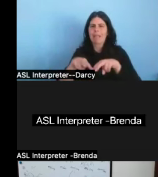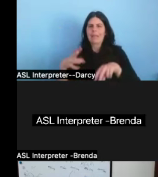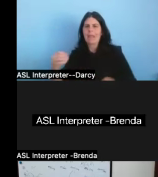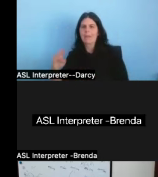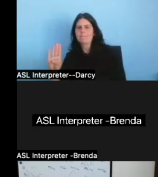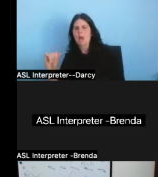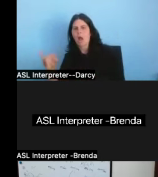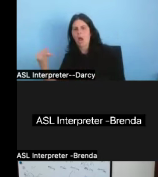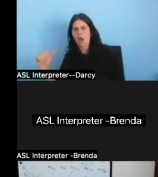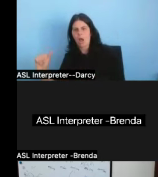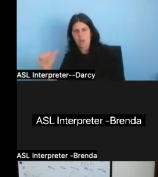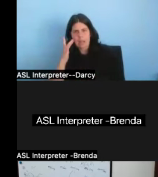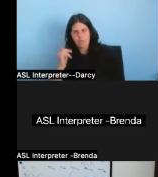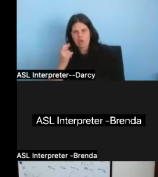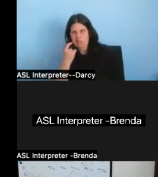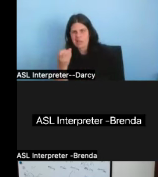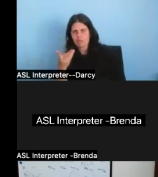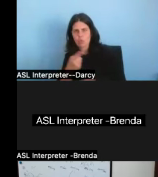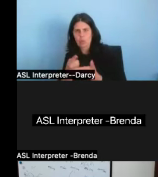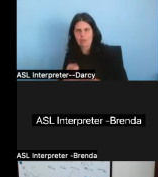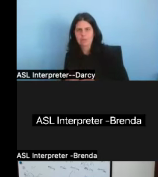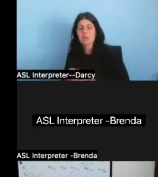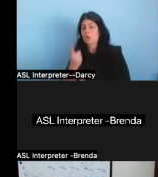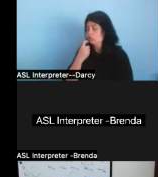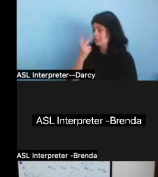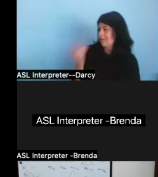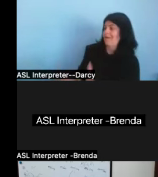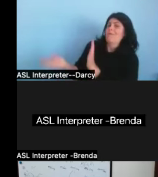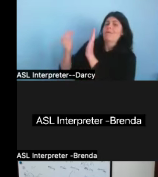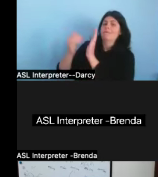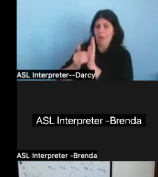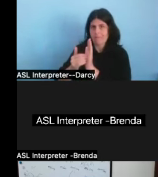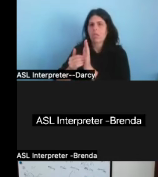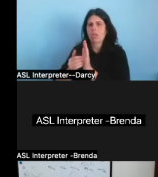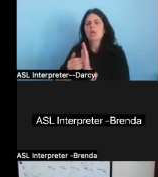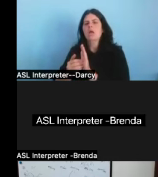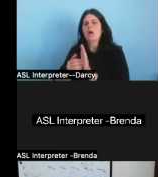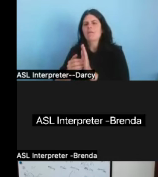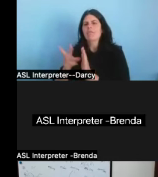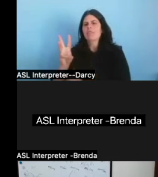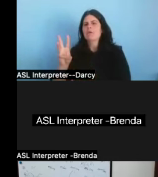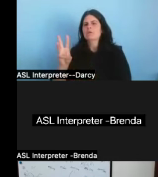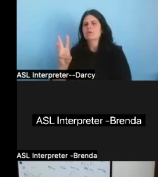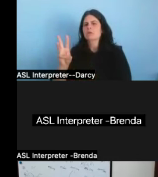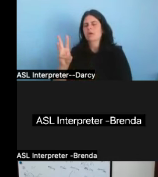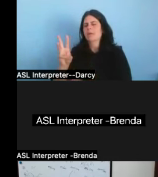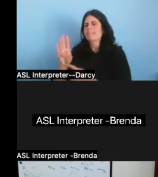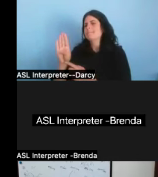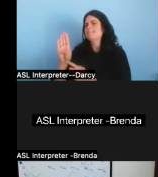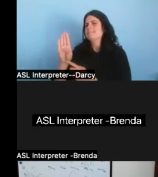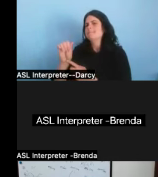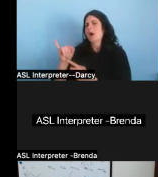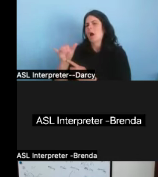weeks. We also just saw a revival of that Baja swarm, or something very closely located to it, last